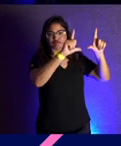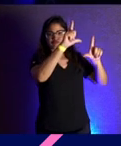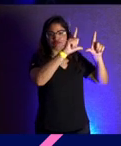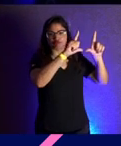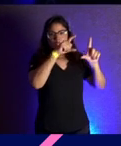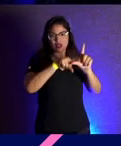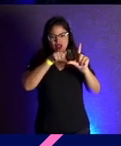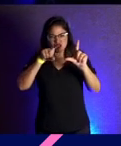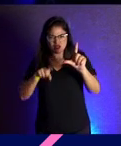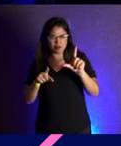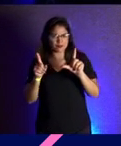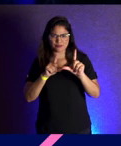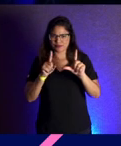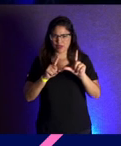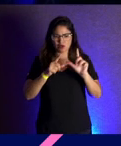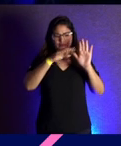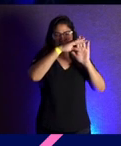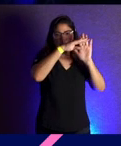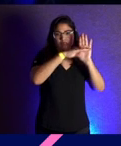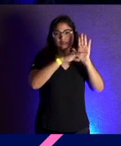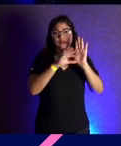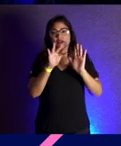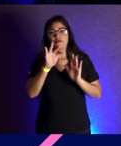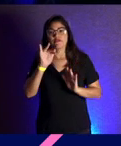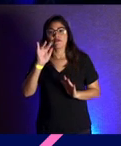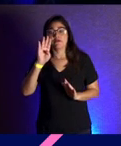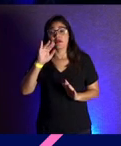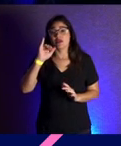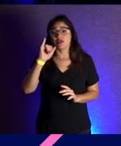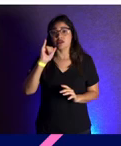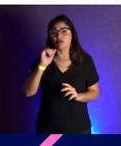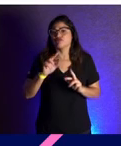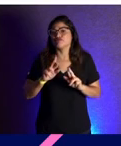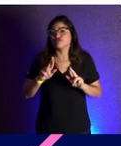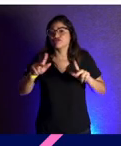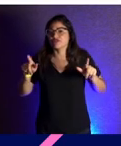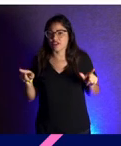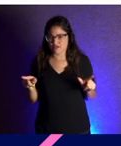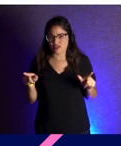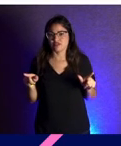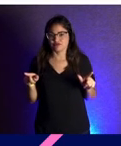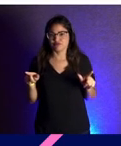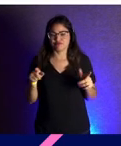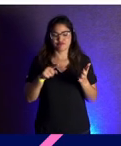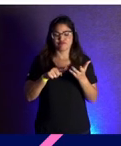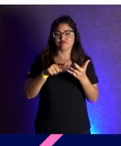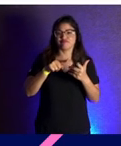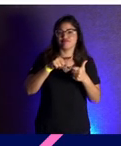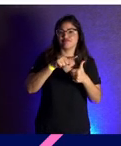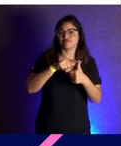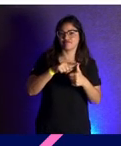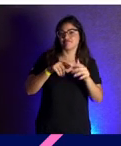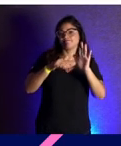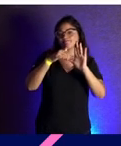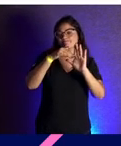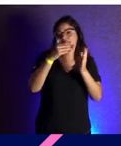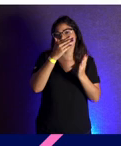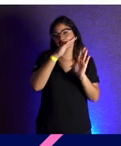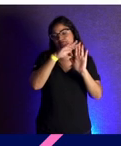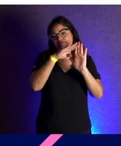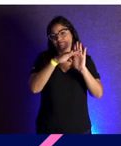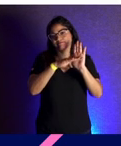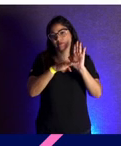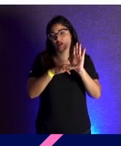FBI. And this is another of the concepts that those people bring to my talk. Social capability to determine data